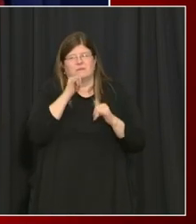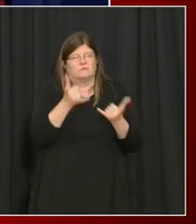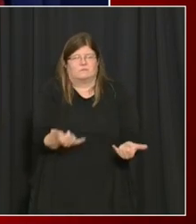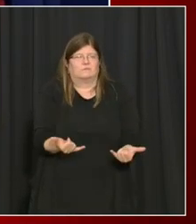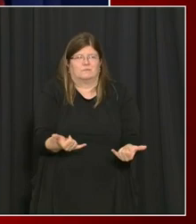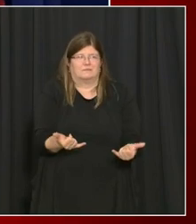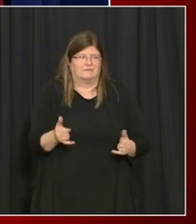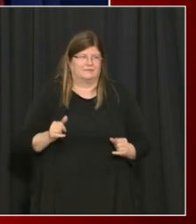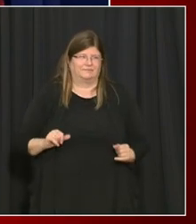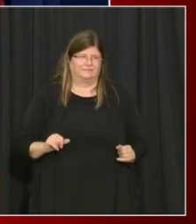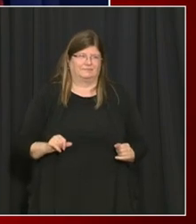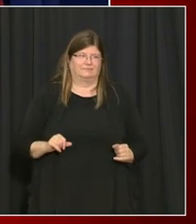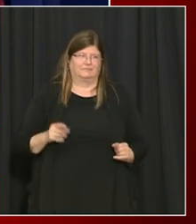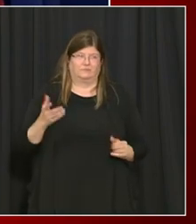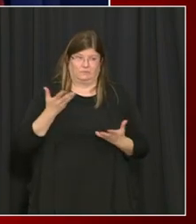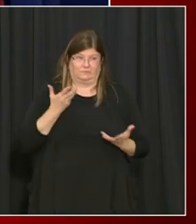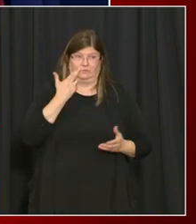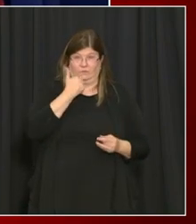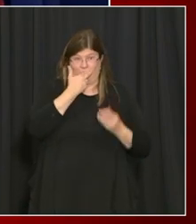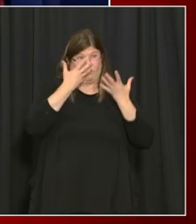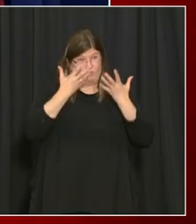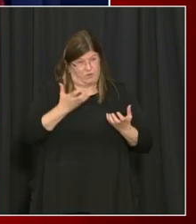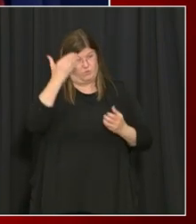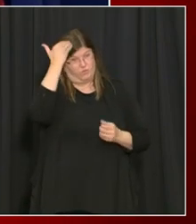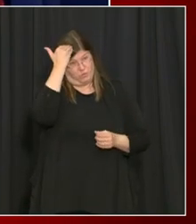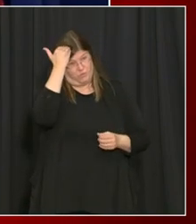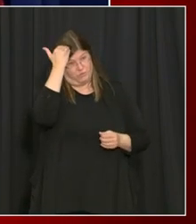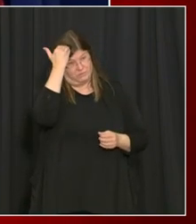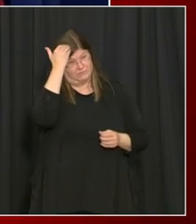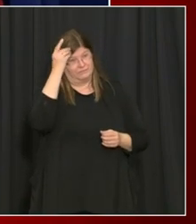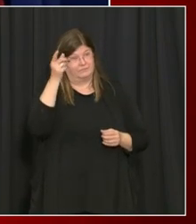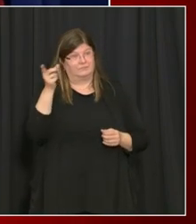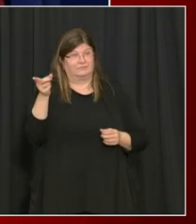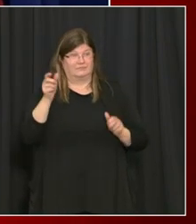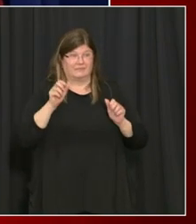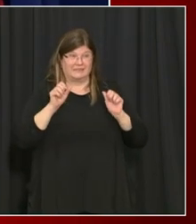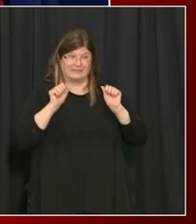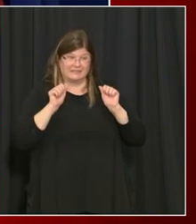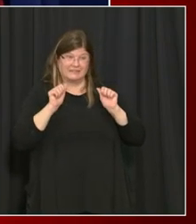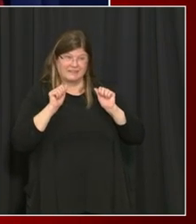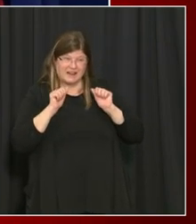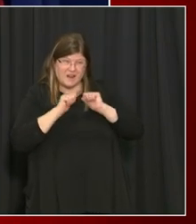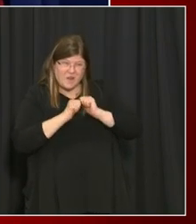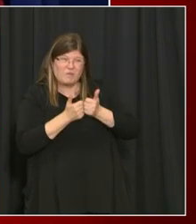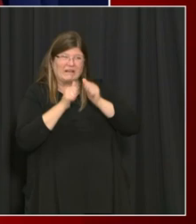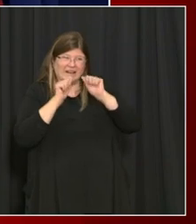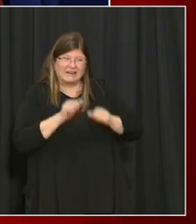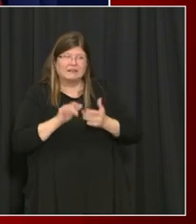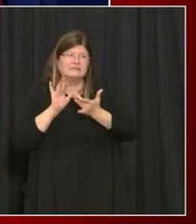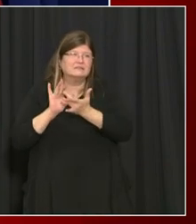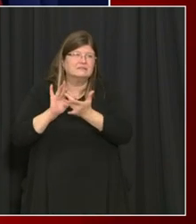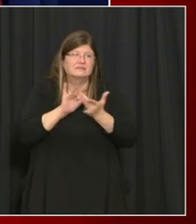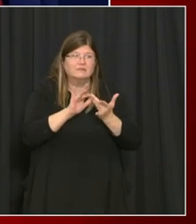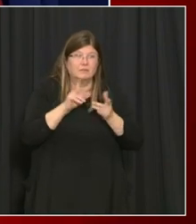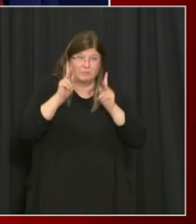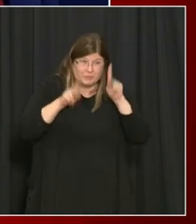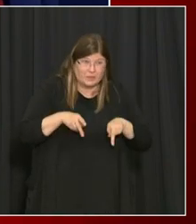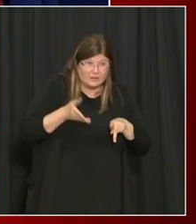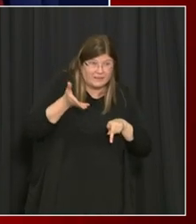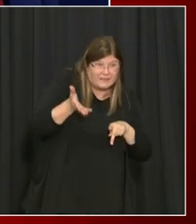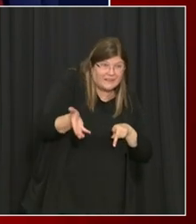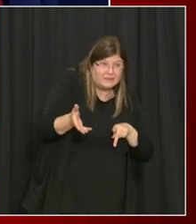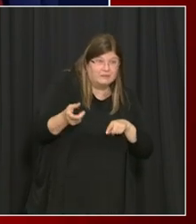But what restaurants would want to know is if how to get in touch with people who were there. So when were you there? What's your